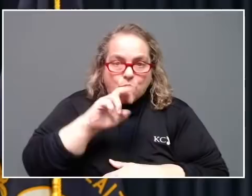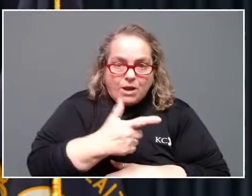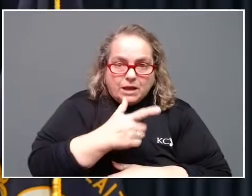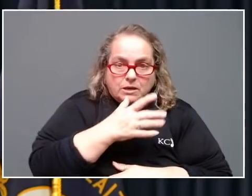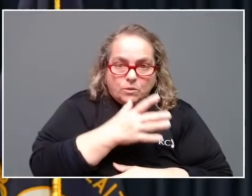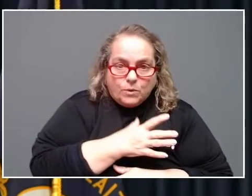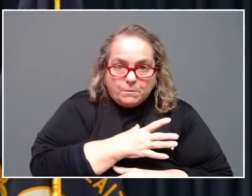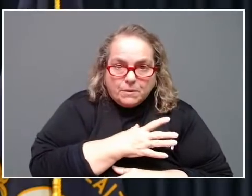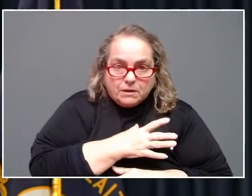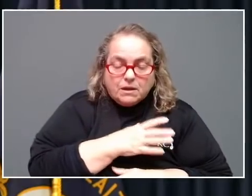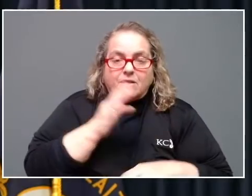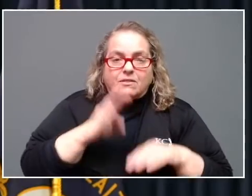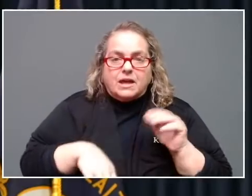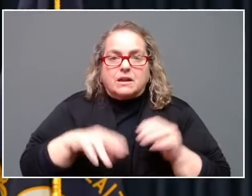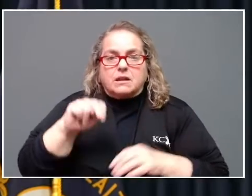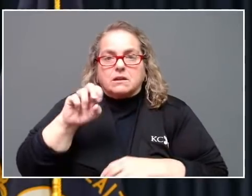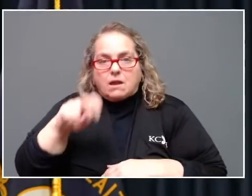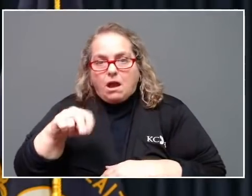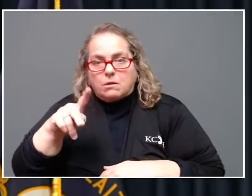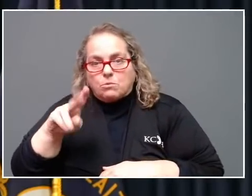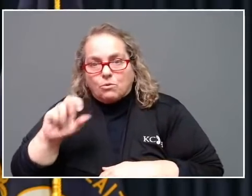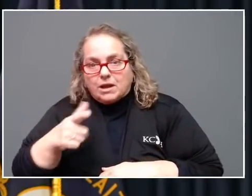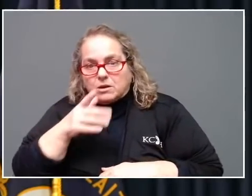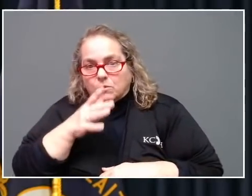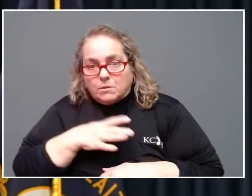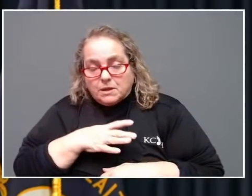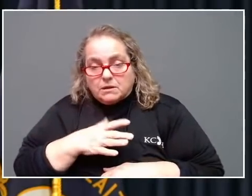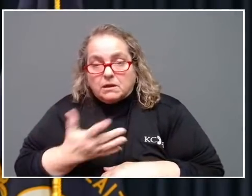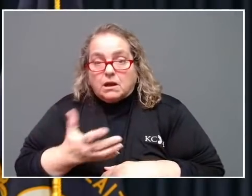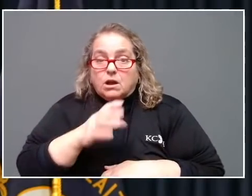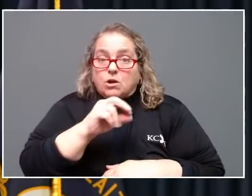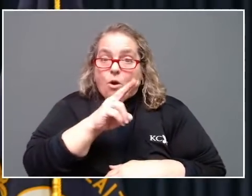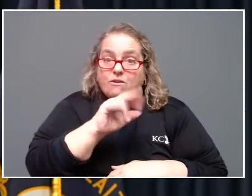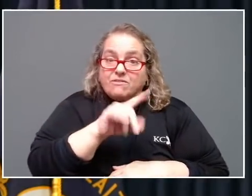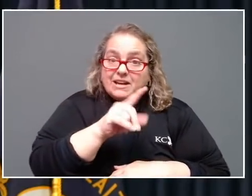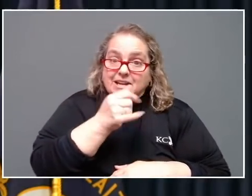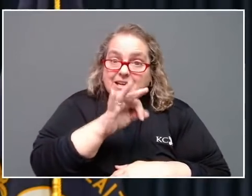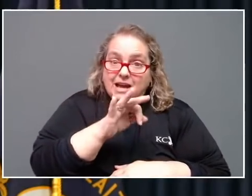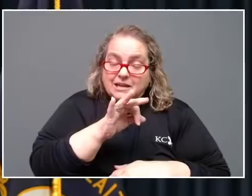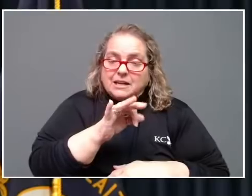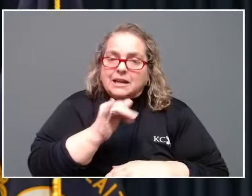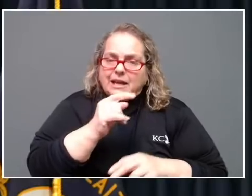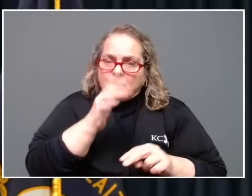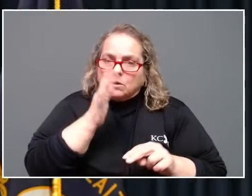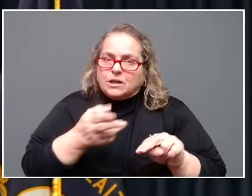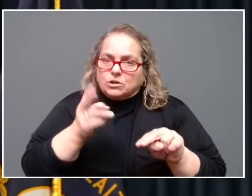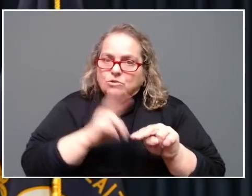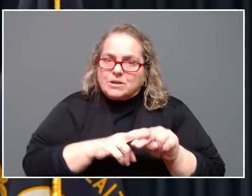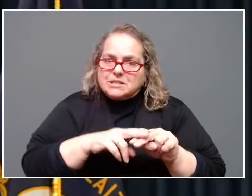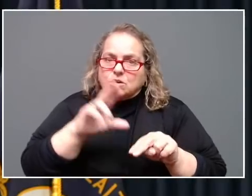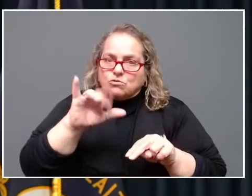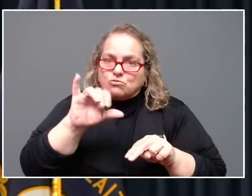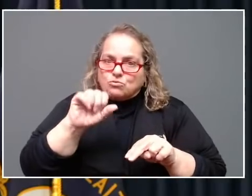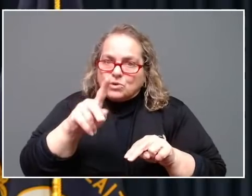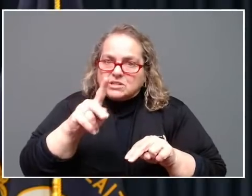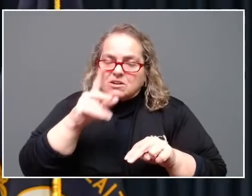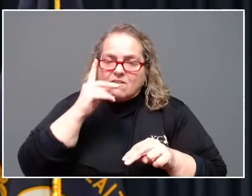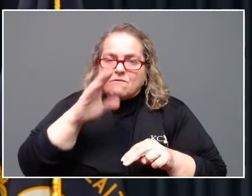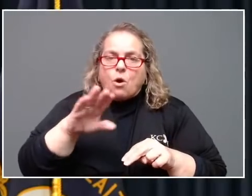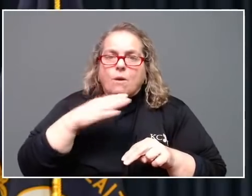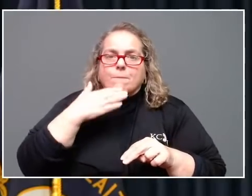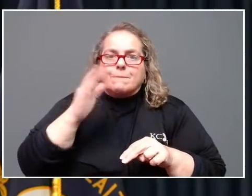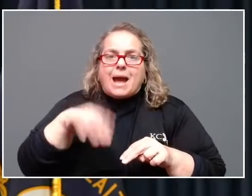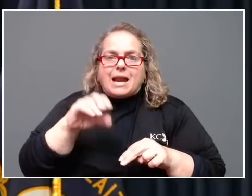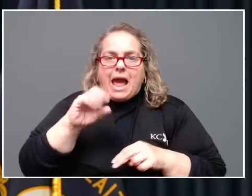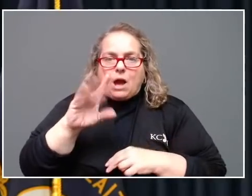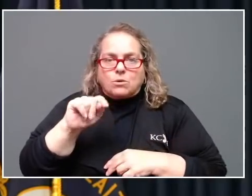COVID-19 increases the risk for bad outcomes, hospitalizations, mechanical ventilation, even death